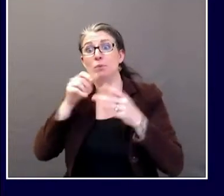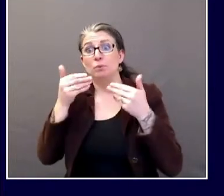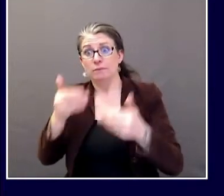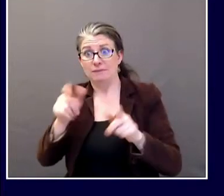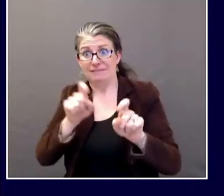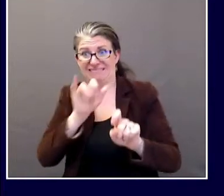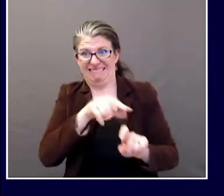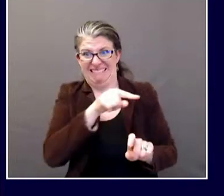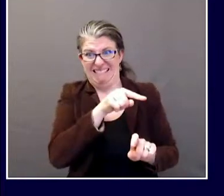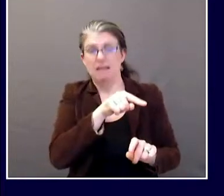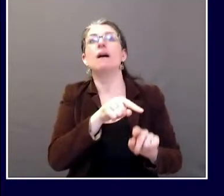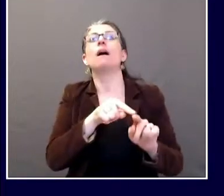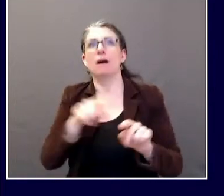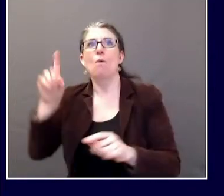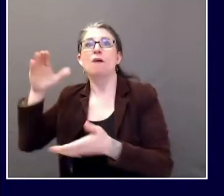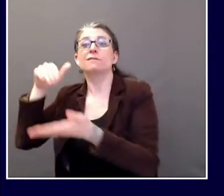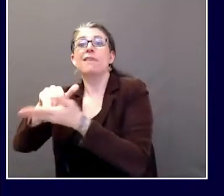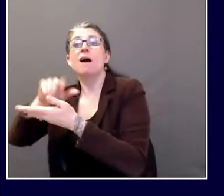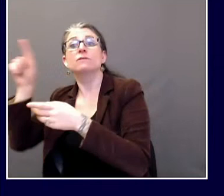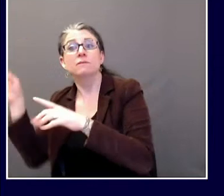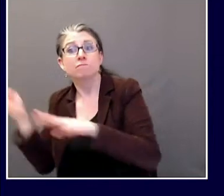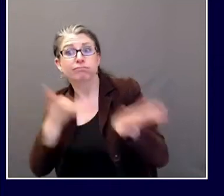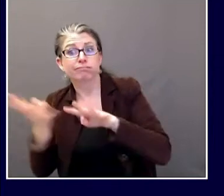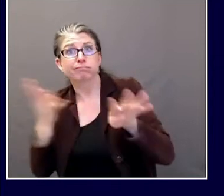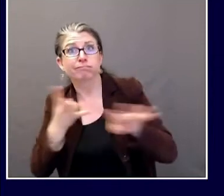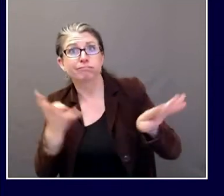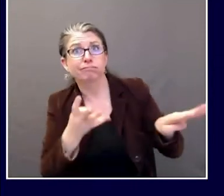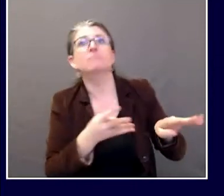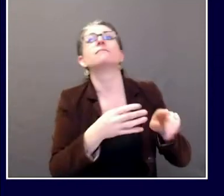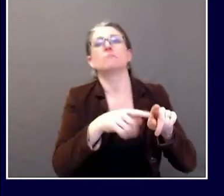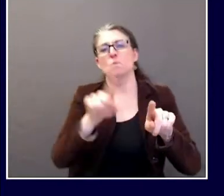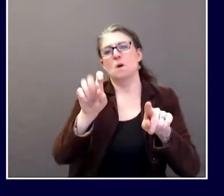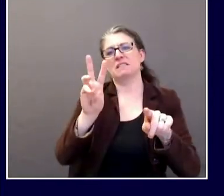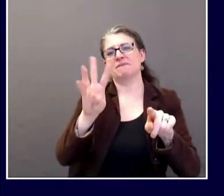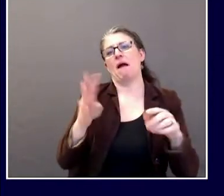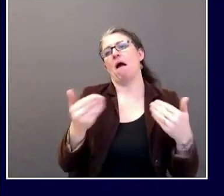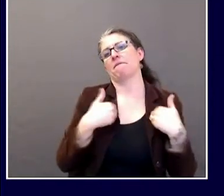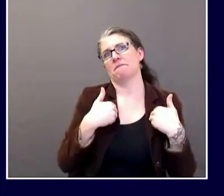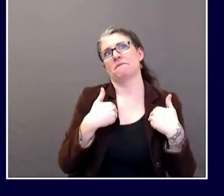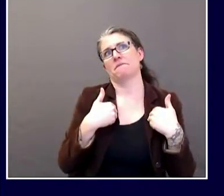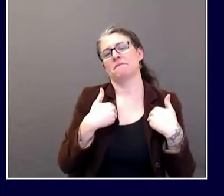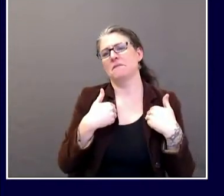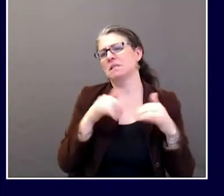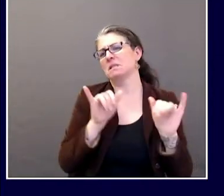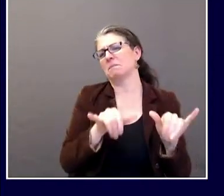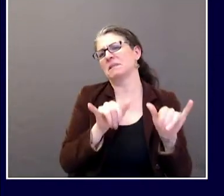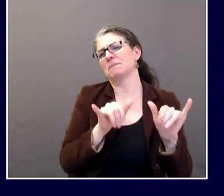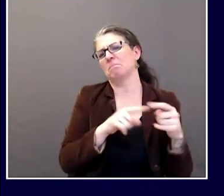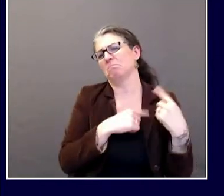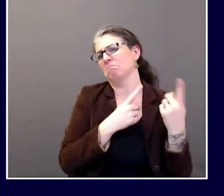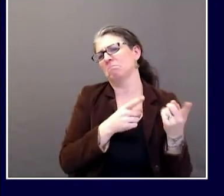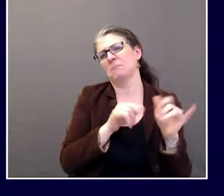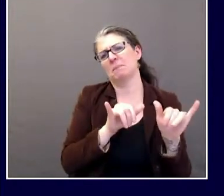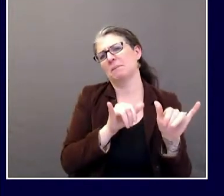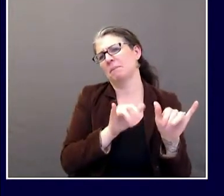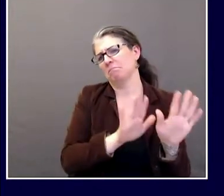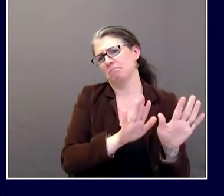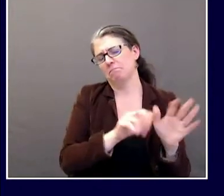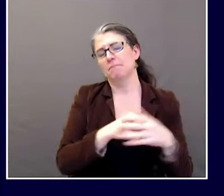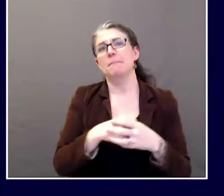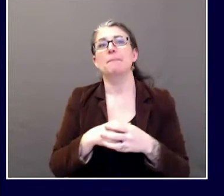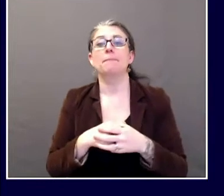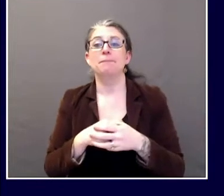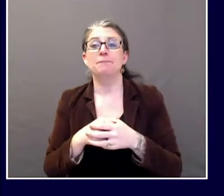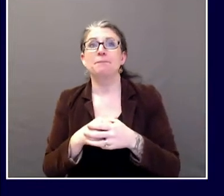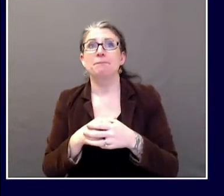I'd like to turn now to some updates on outbreaks. Starting first with Outbreak Investigations that Maine